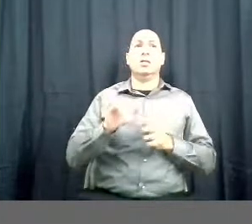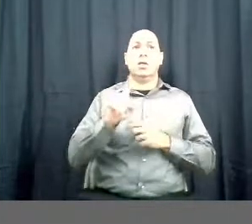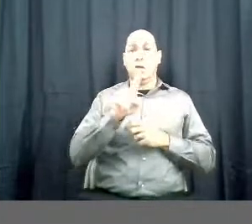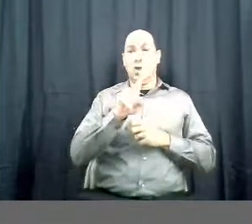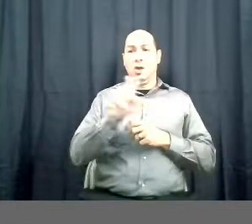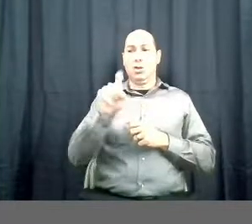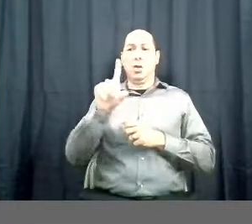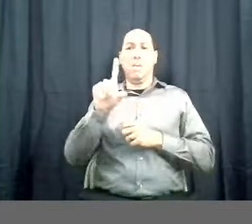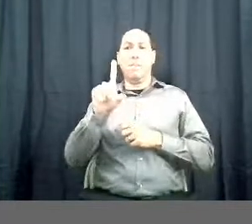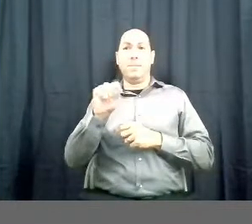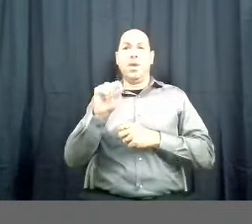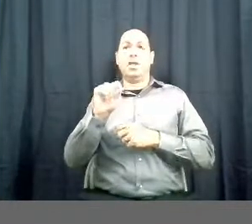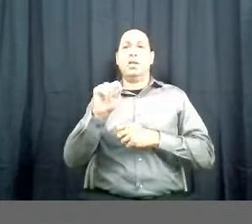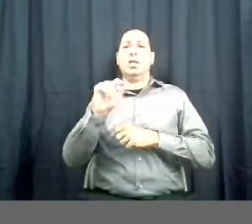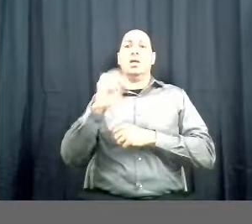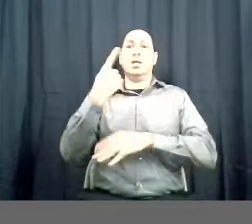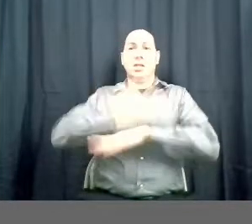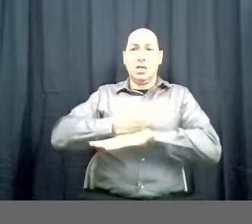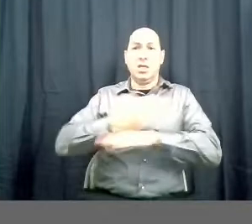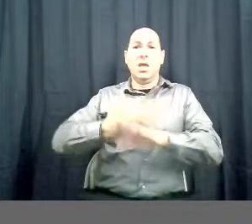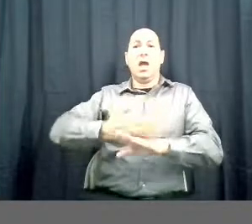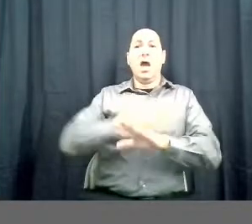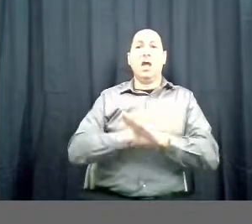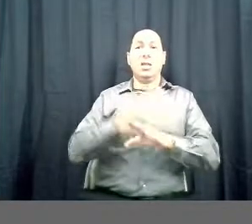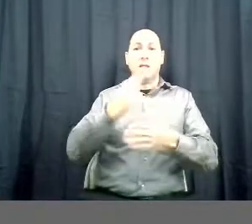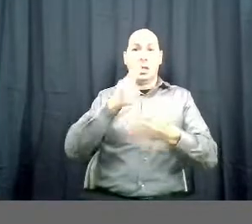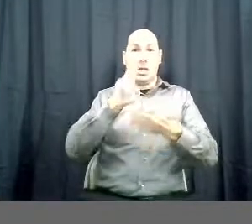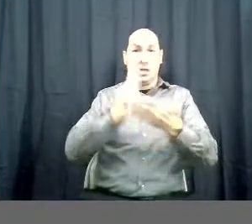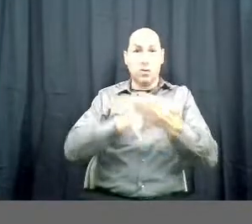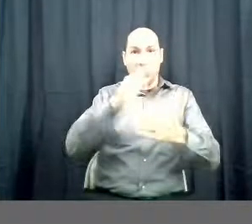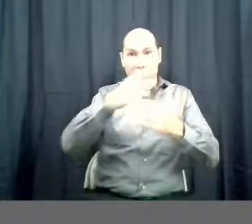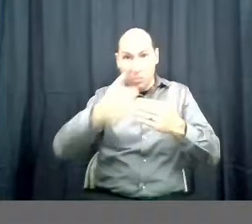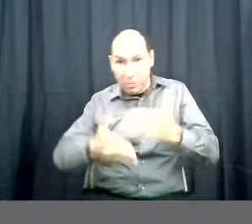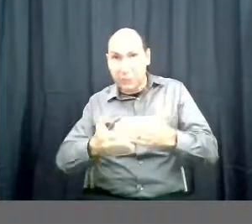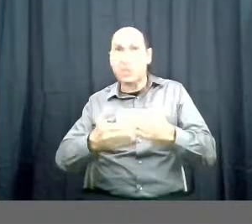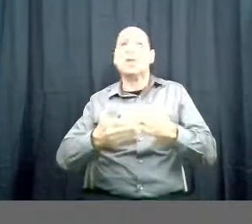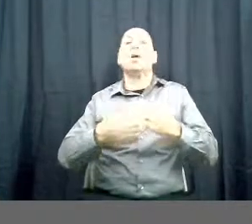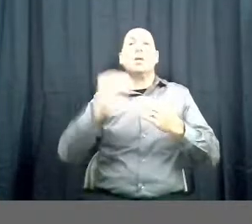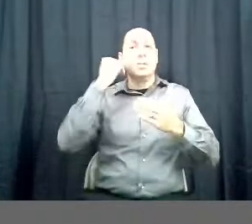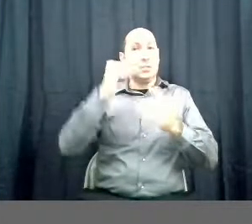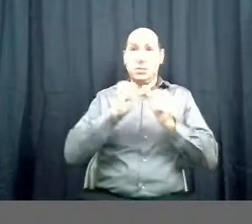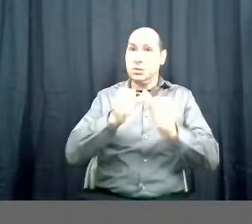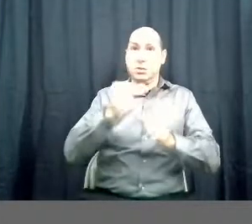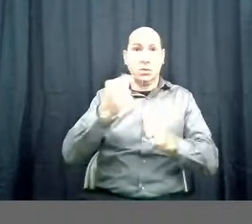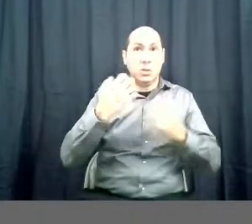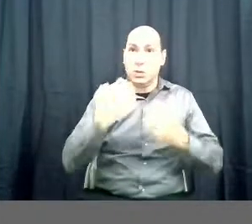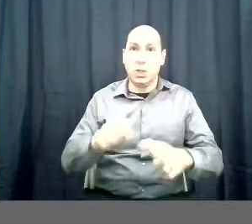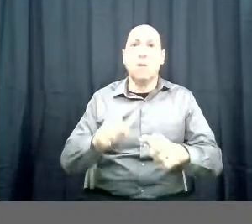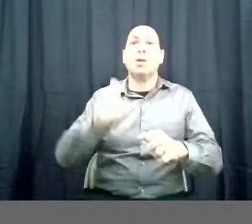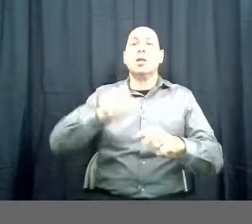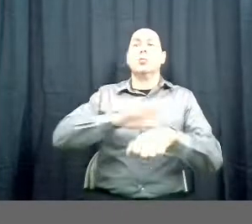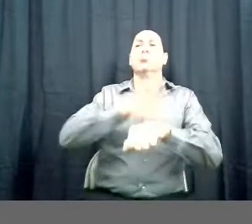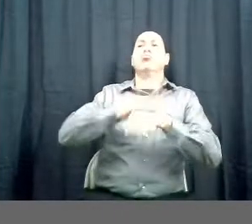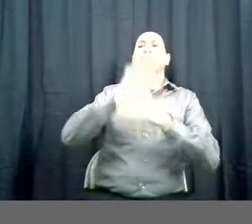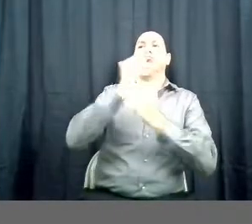the expiration date, the contract is then extended for an additional 1 year. Under the